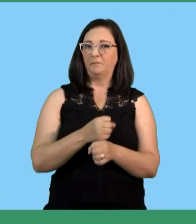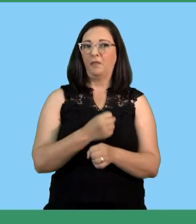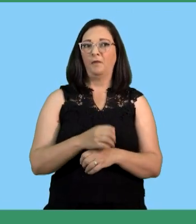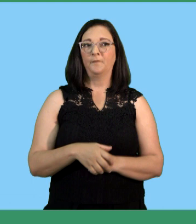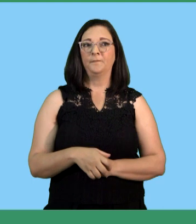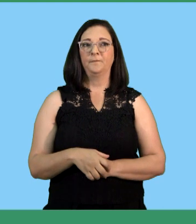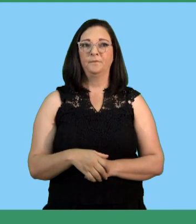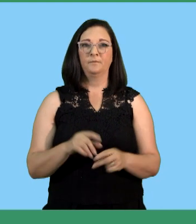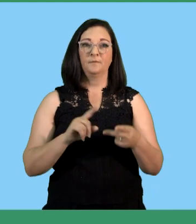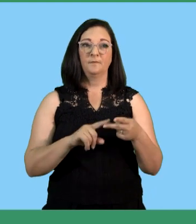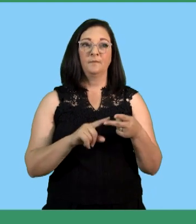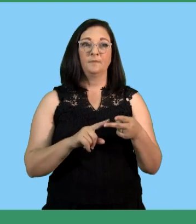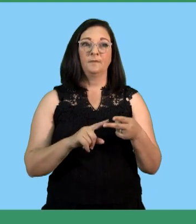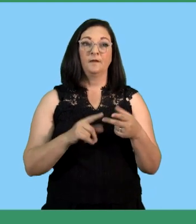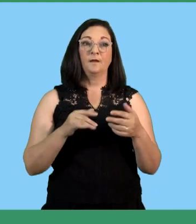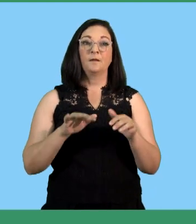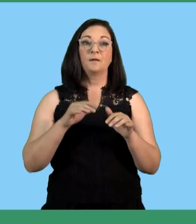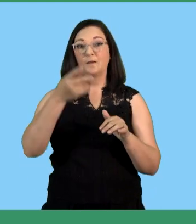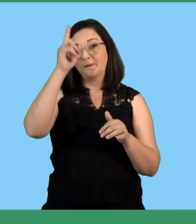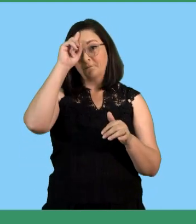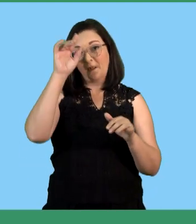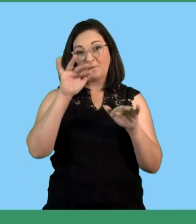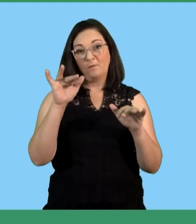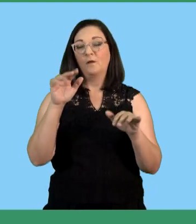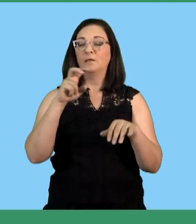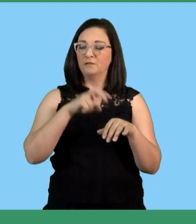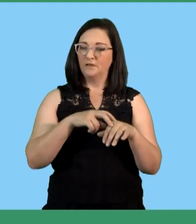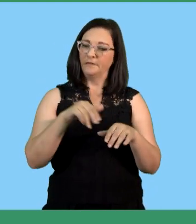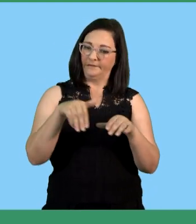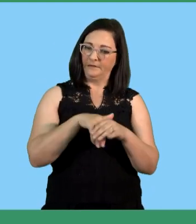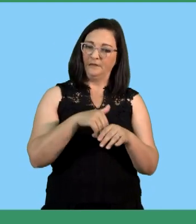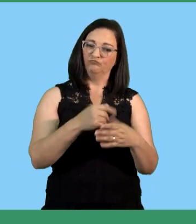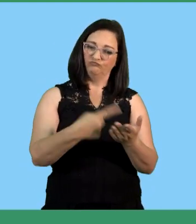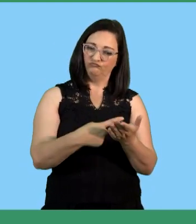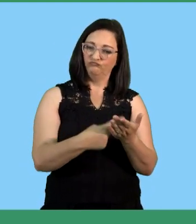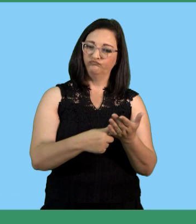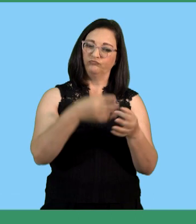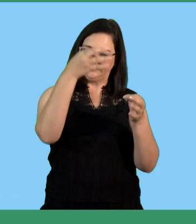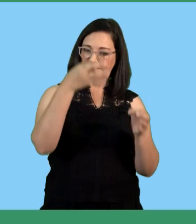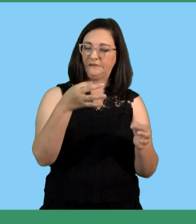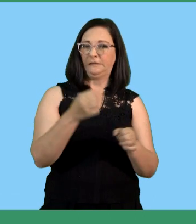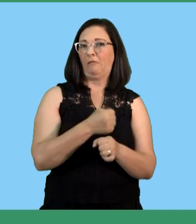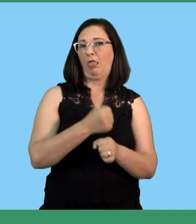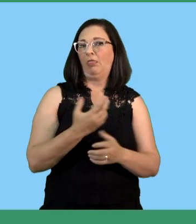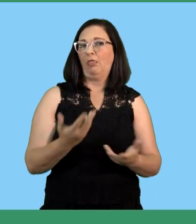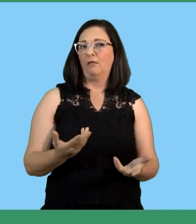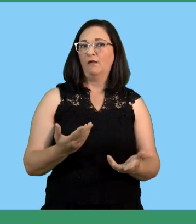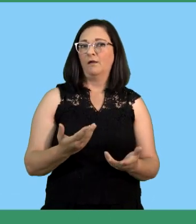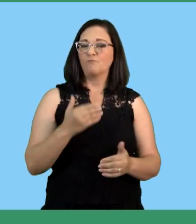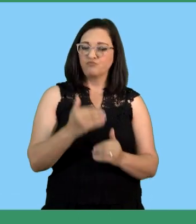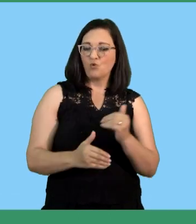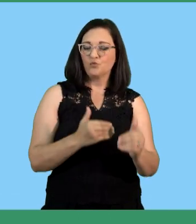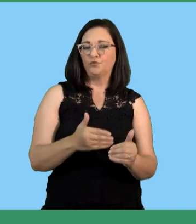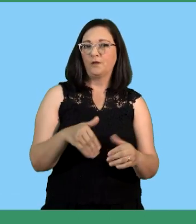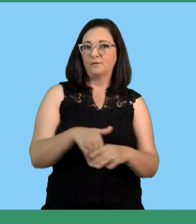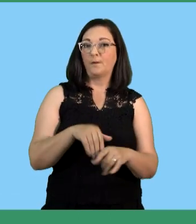second one says. Involve black people in the decision-making process. The only way for black people to make decisions is if they are